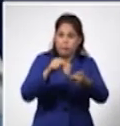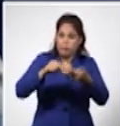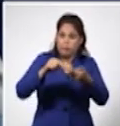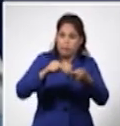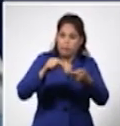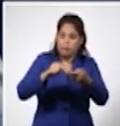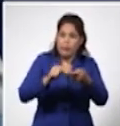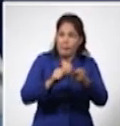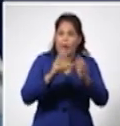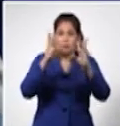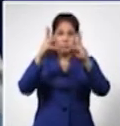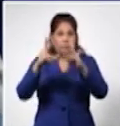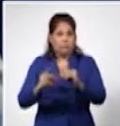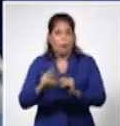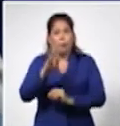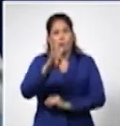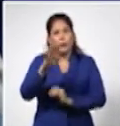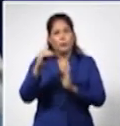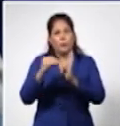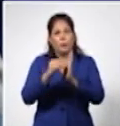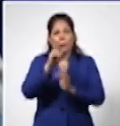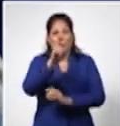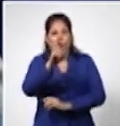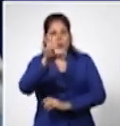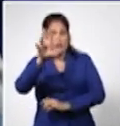were processed.